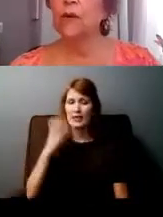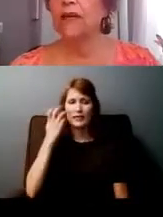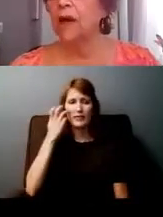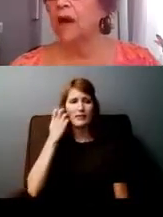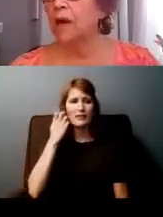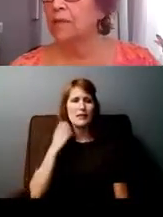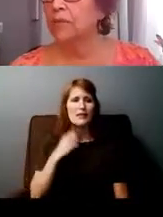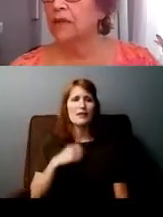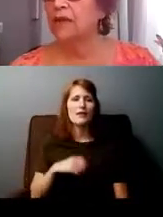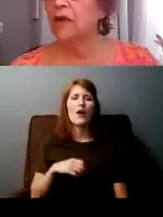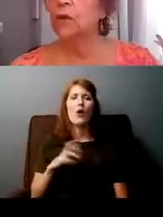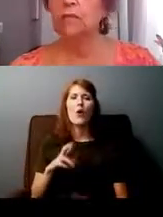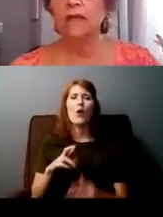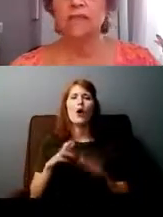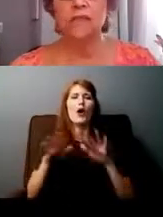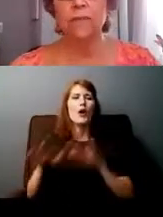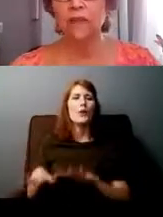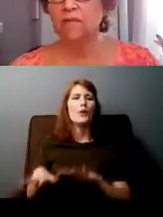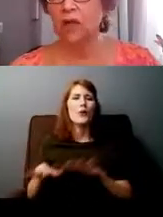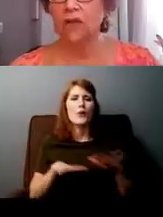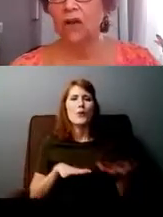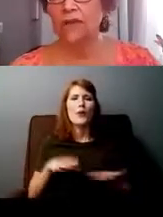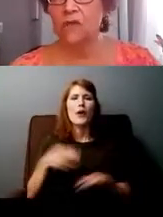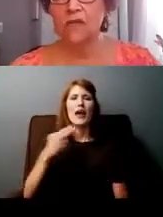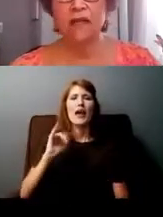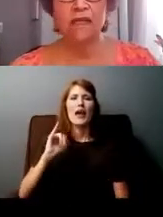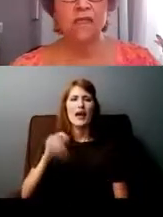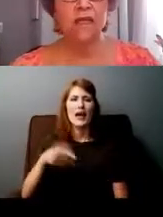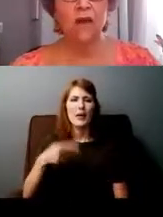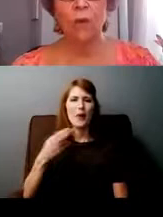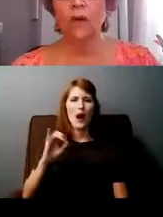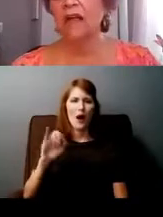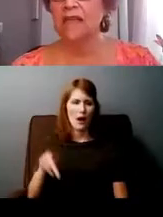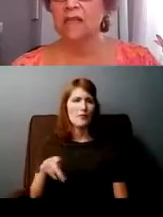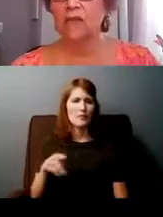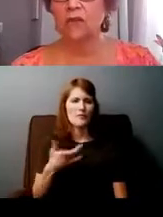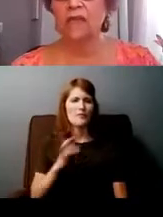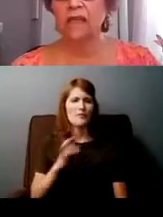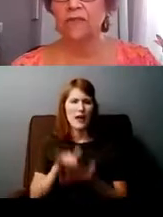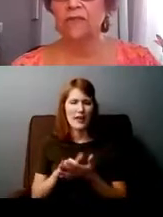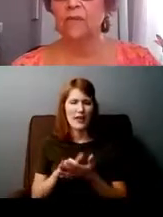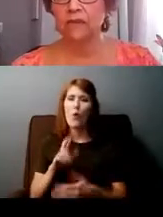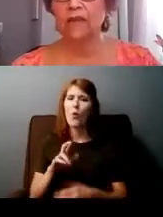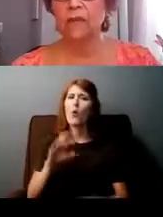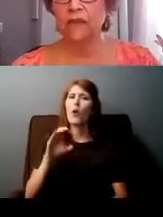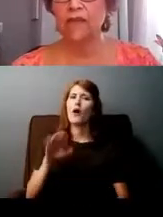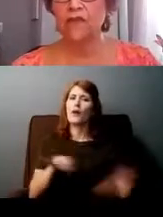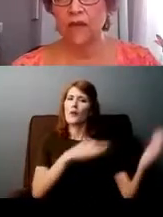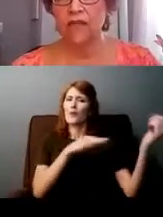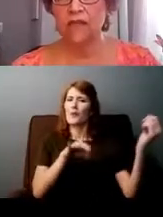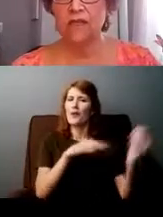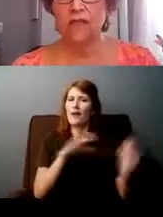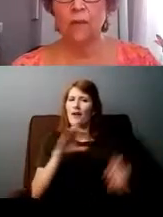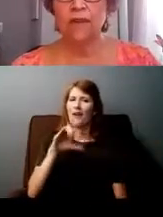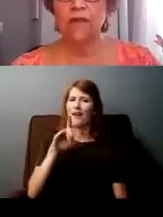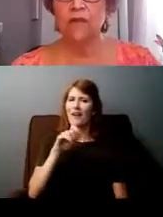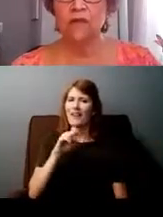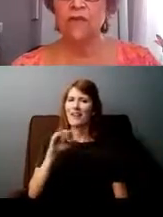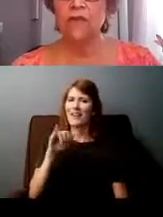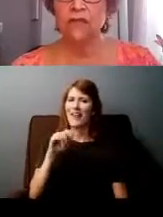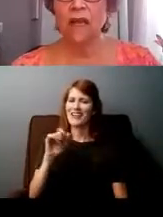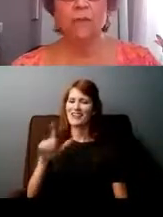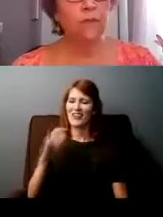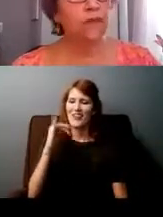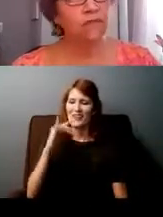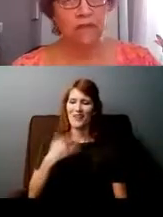down-tempo hip hop, you know, something along those lines, or classical if I'm feeling really stressed. But then there are